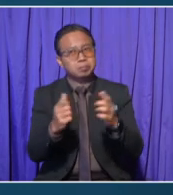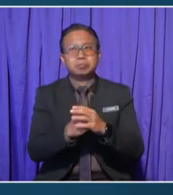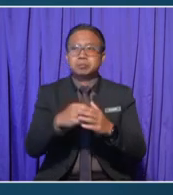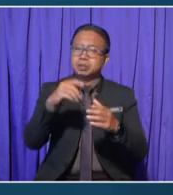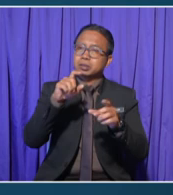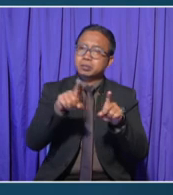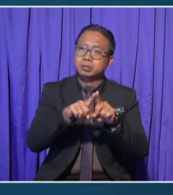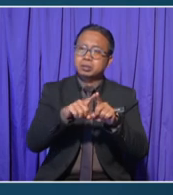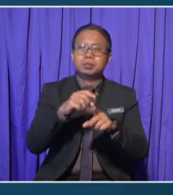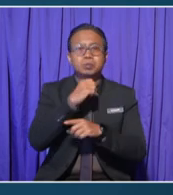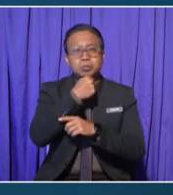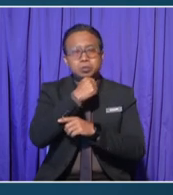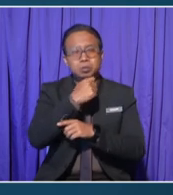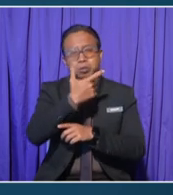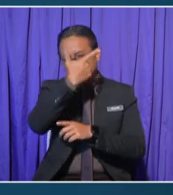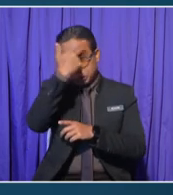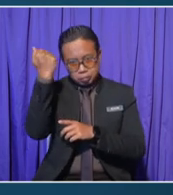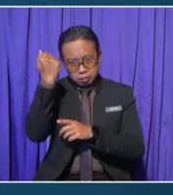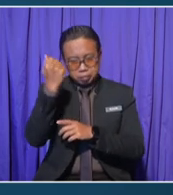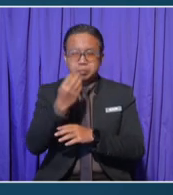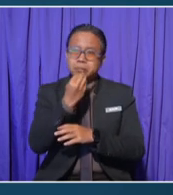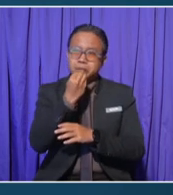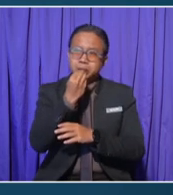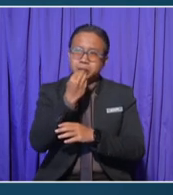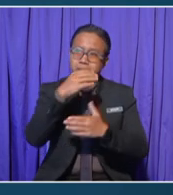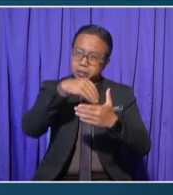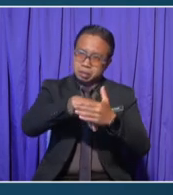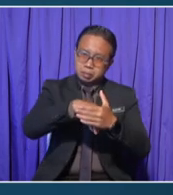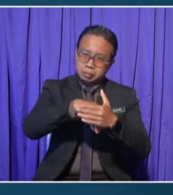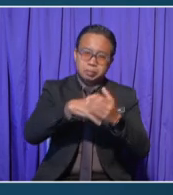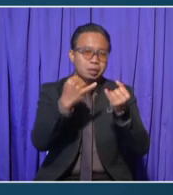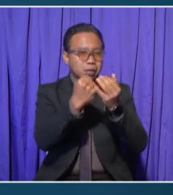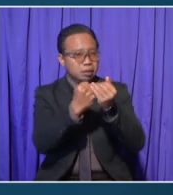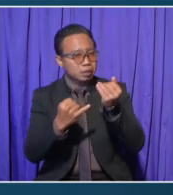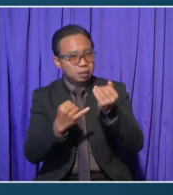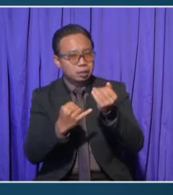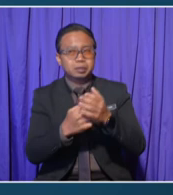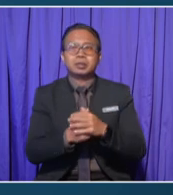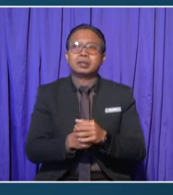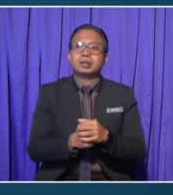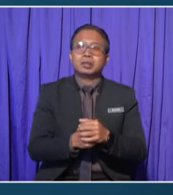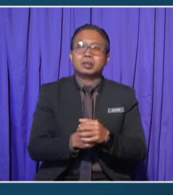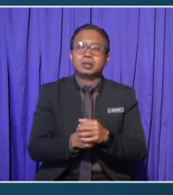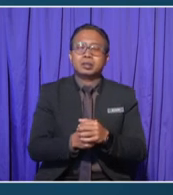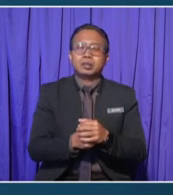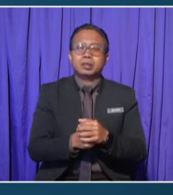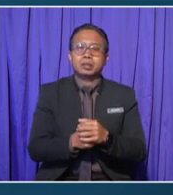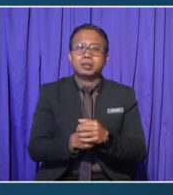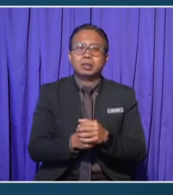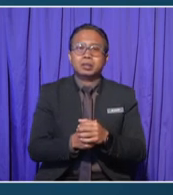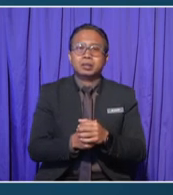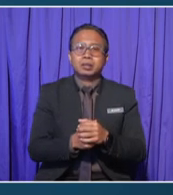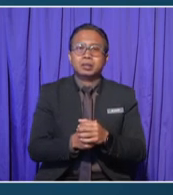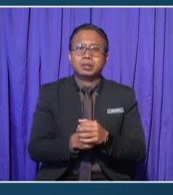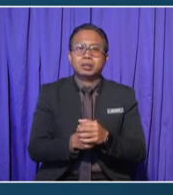age because of the difference in day of birth, food consumption,